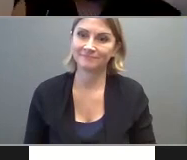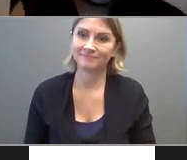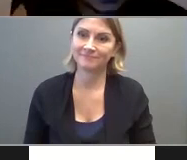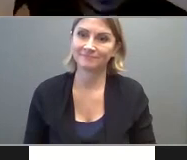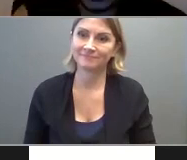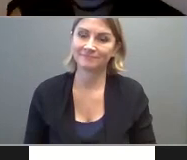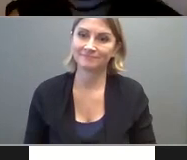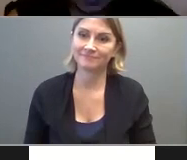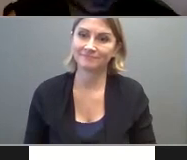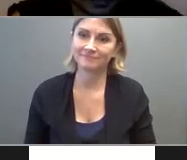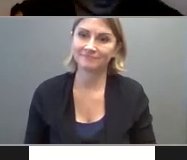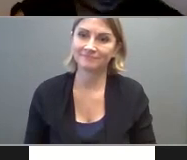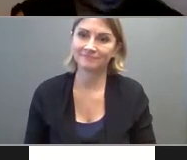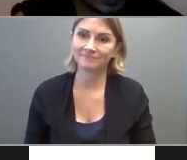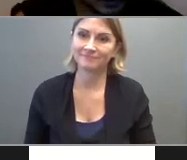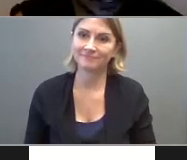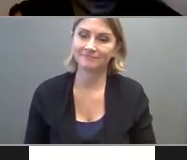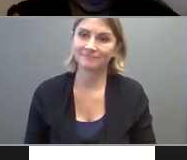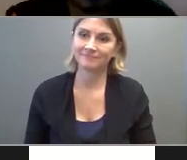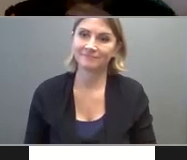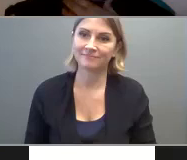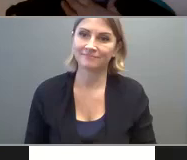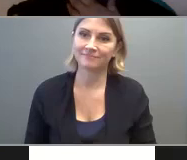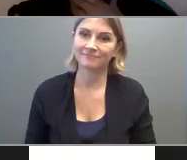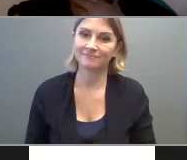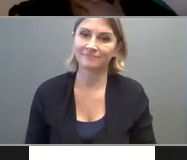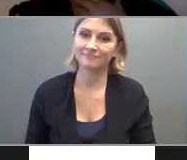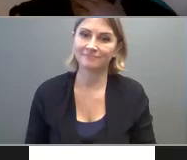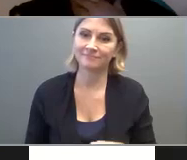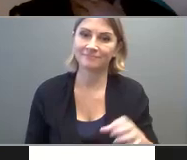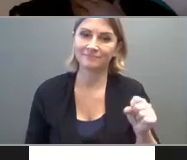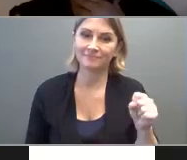on? Oh, you guys will suffer in the exam. Okay, cool. So,